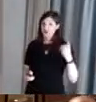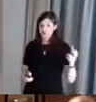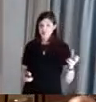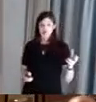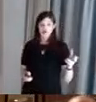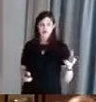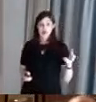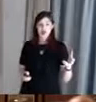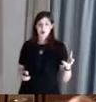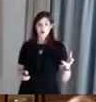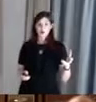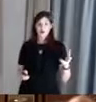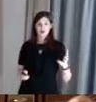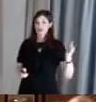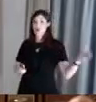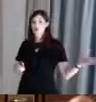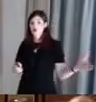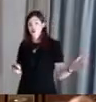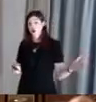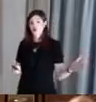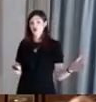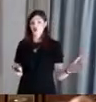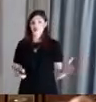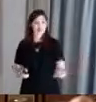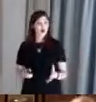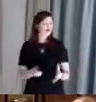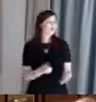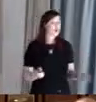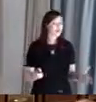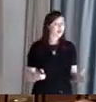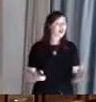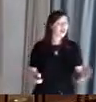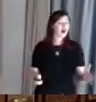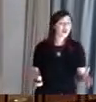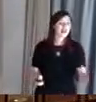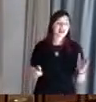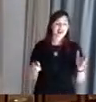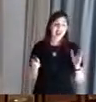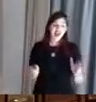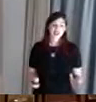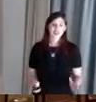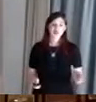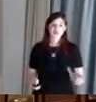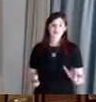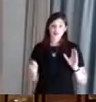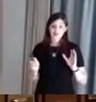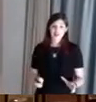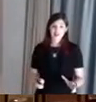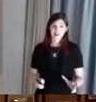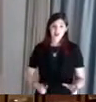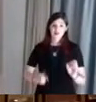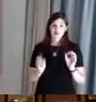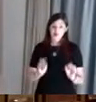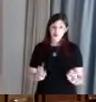what did they use all that power for? Did they overtake cars or send out funny tweets? No, they actually used it once